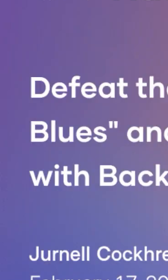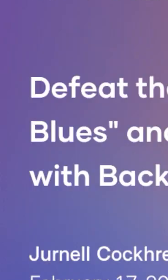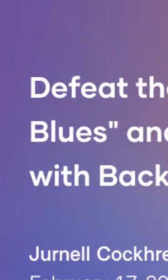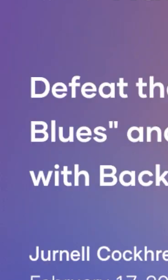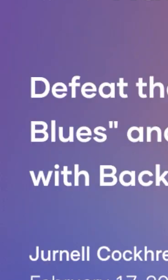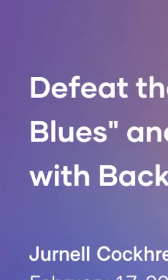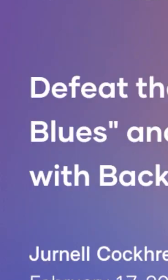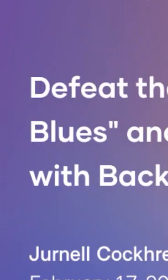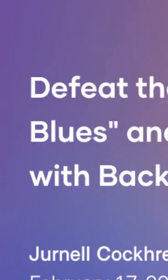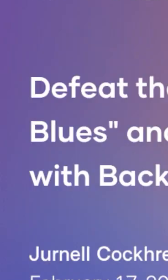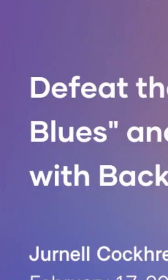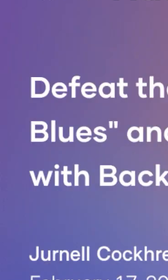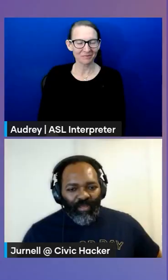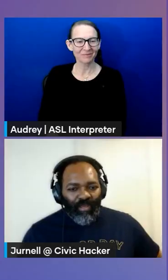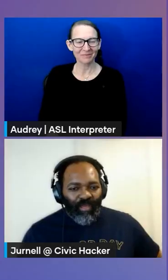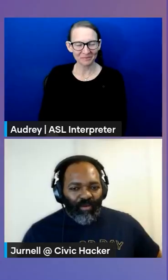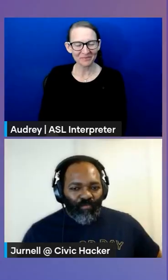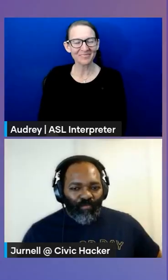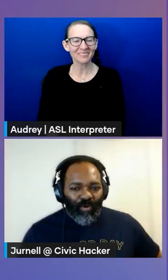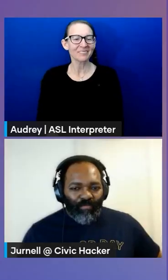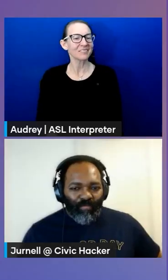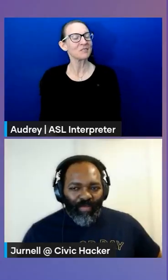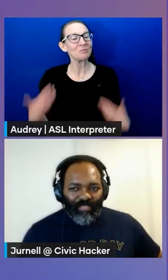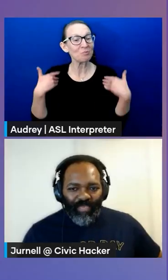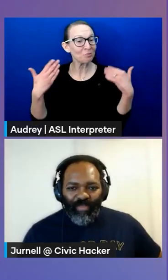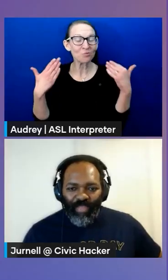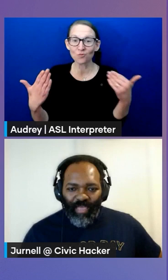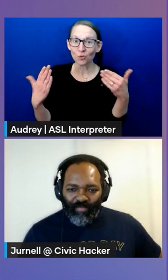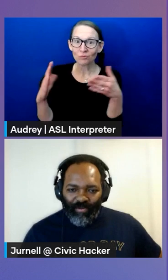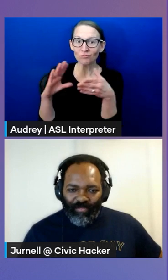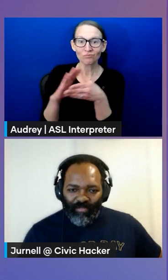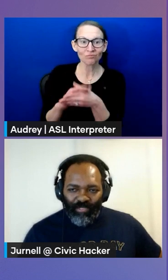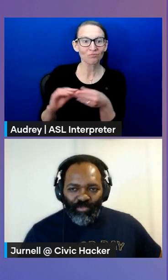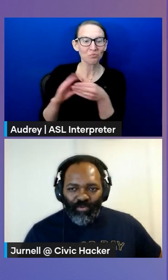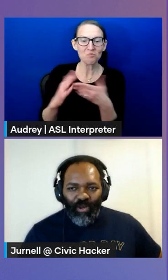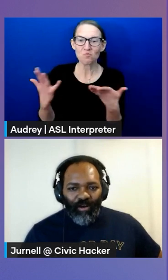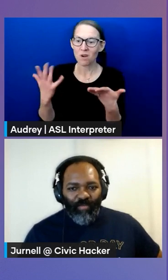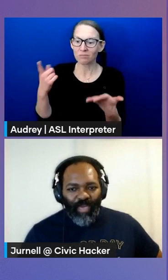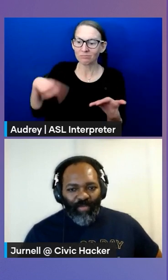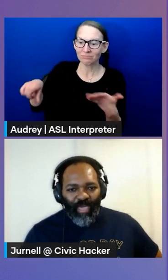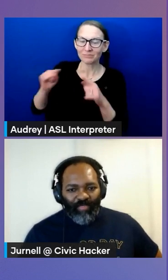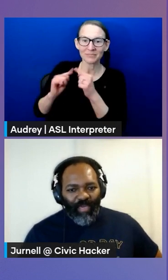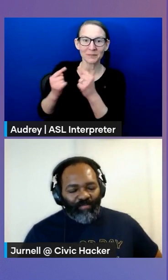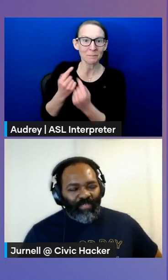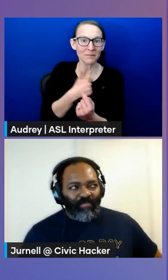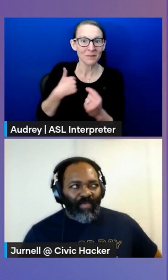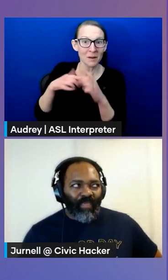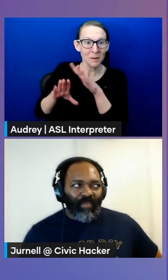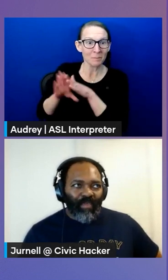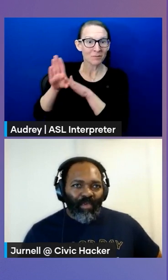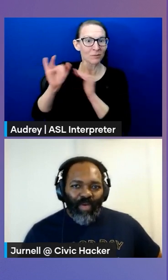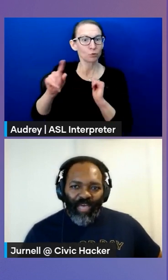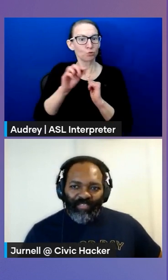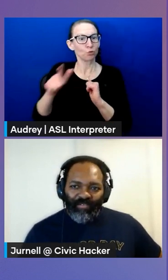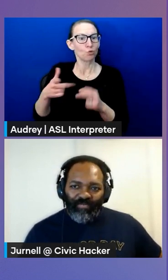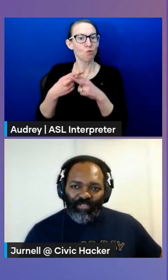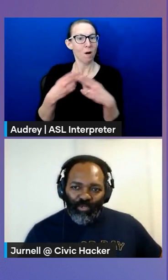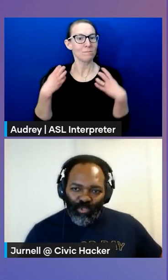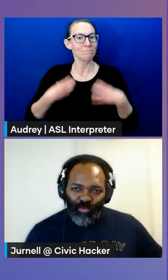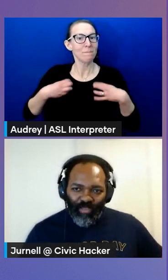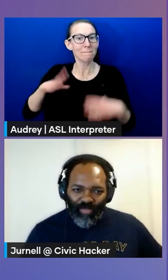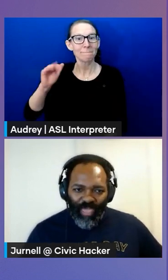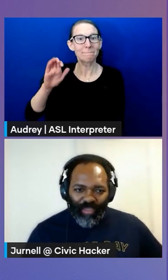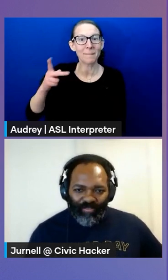I'm going to talk about what my team and I built, this tool called Backpack that helps us make